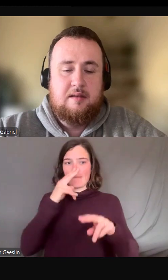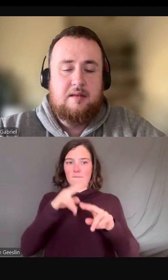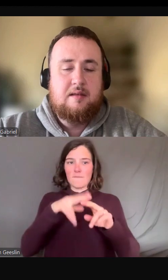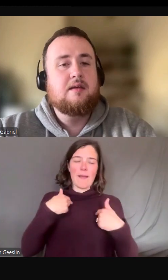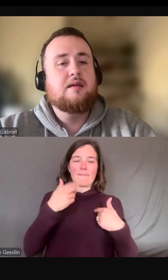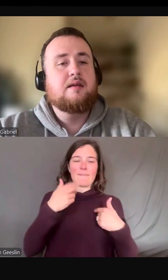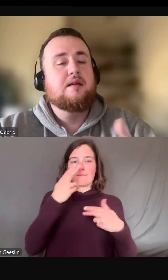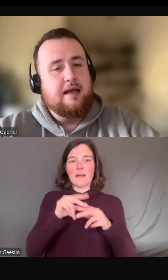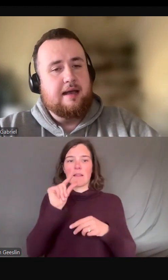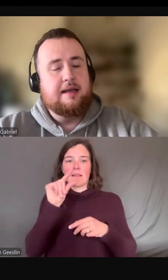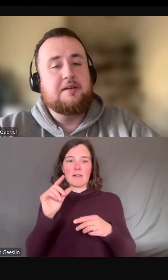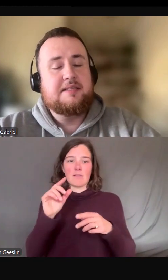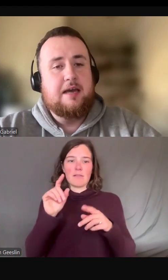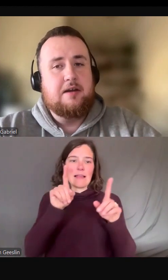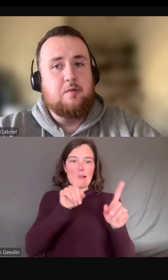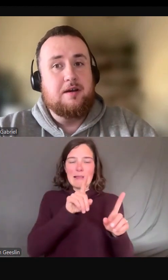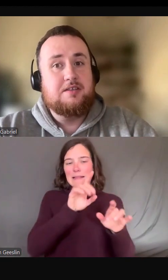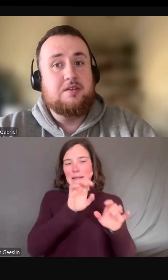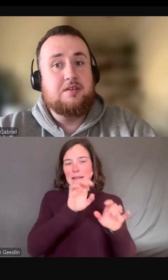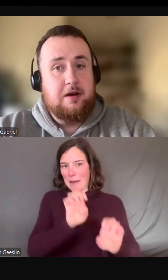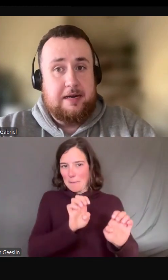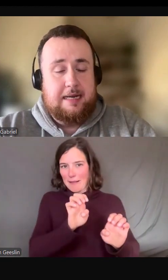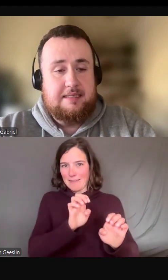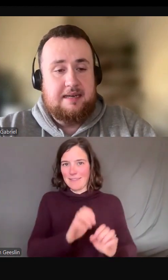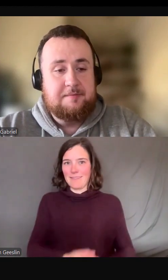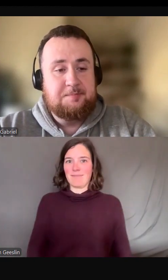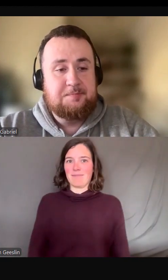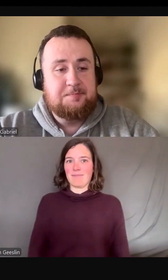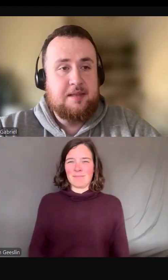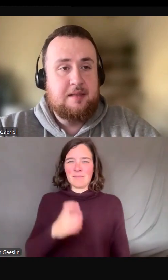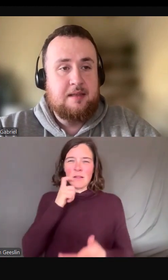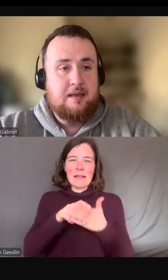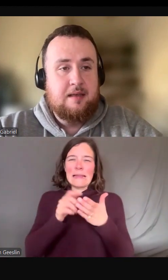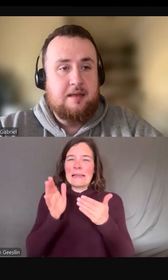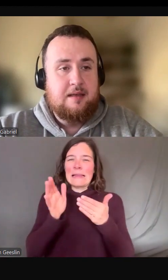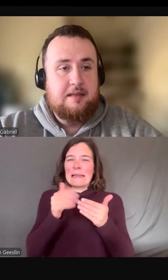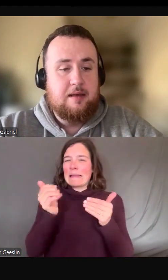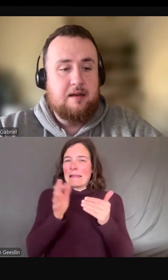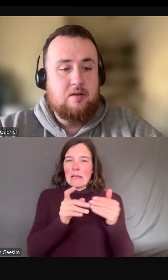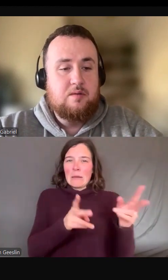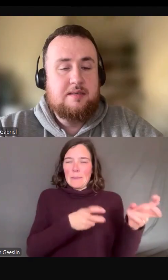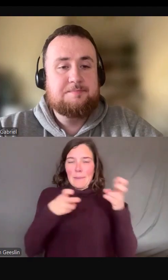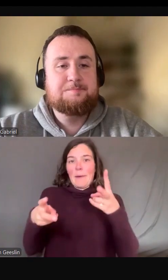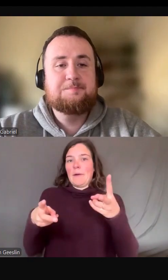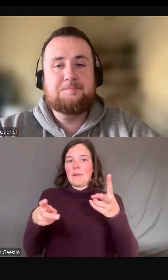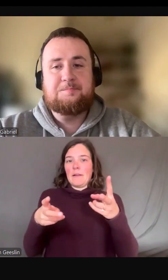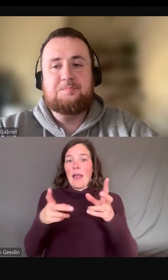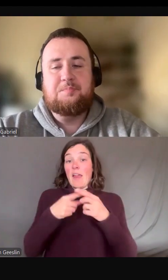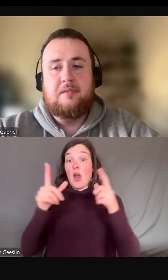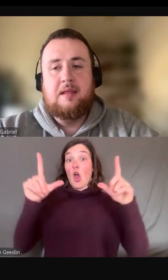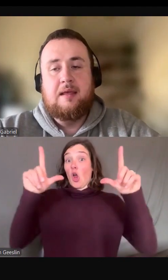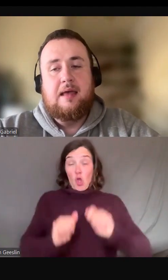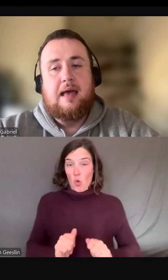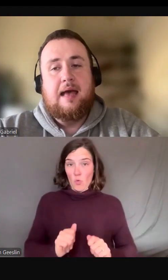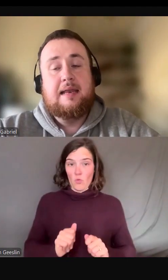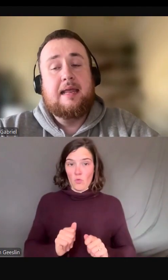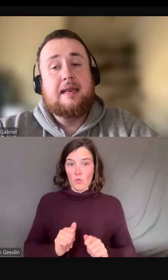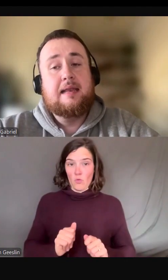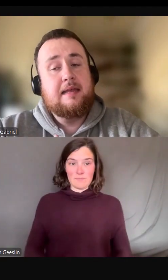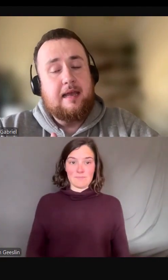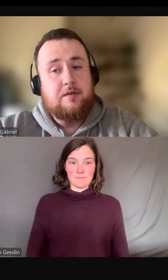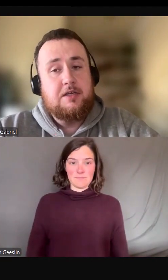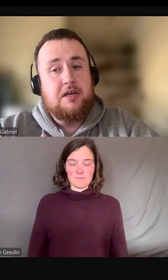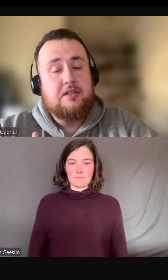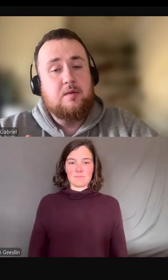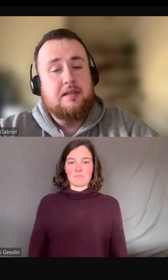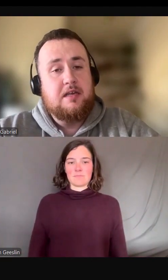tetchy. And you can see how that works very nicely. Then we can close. And then the